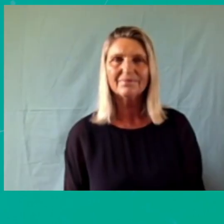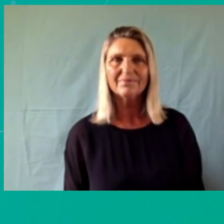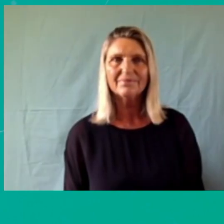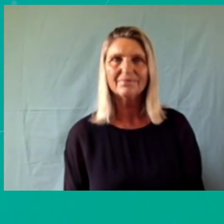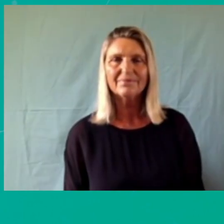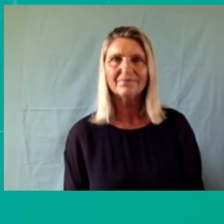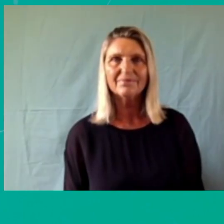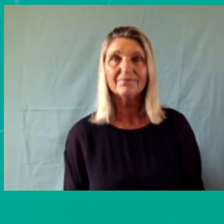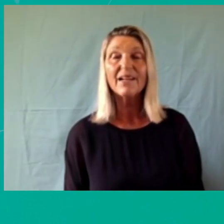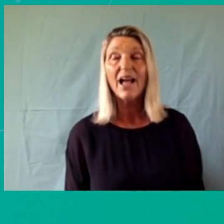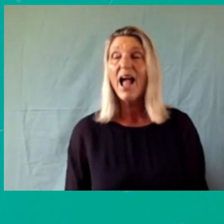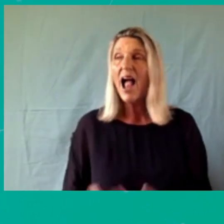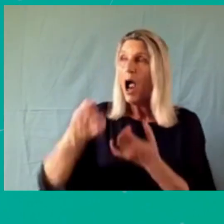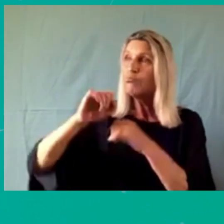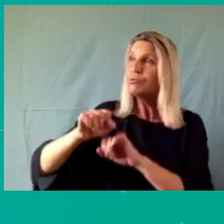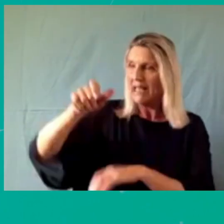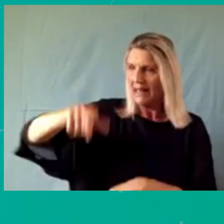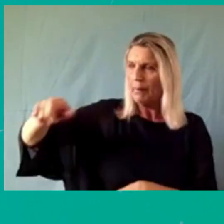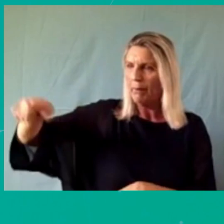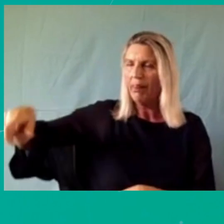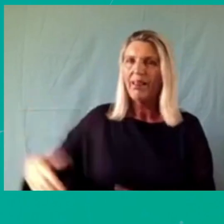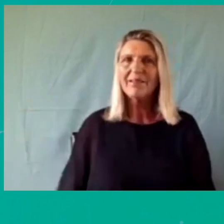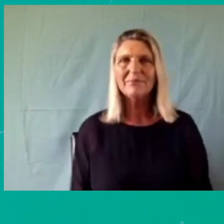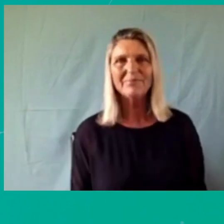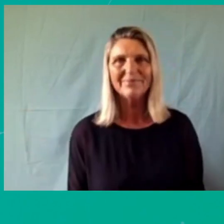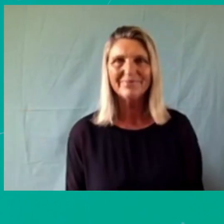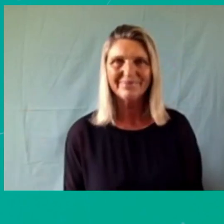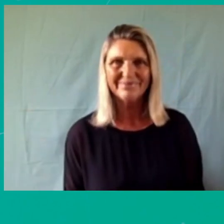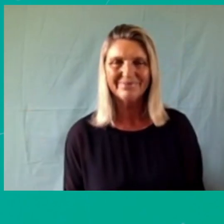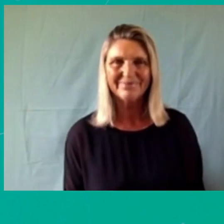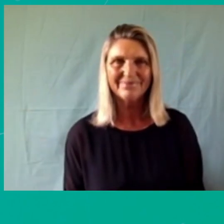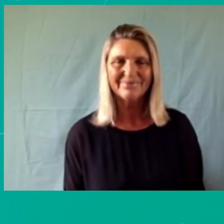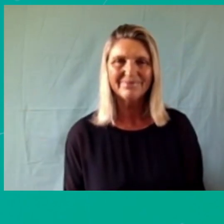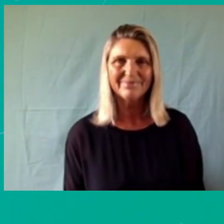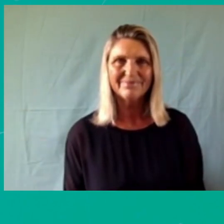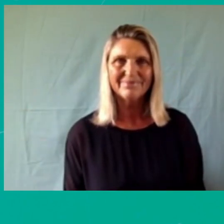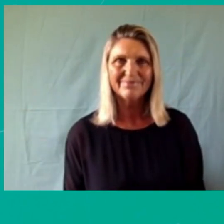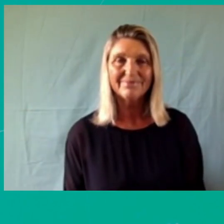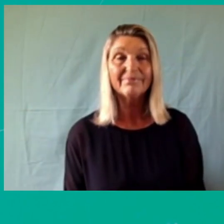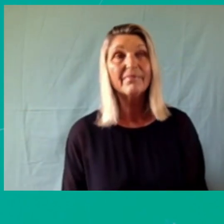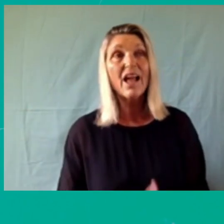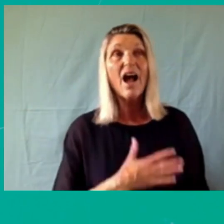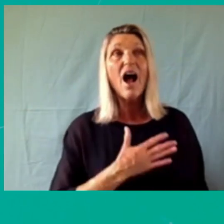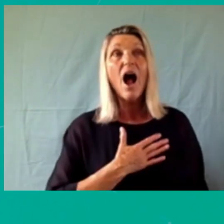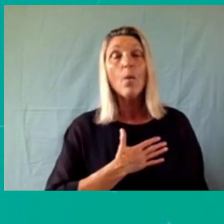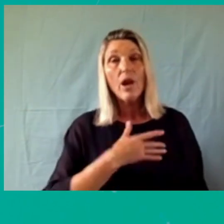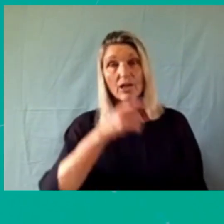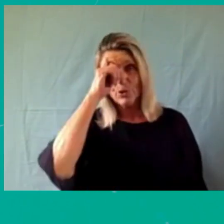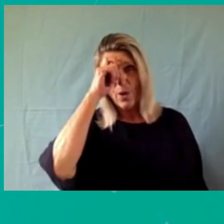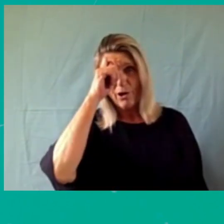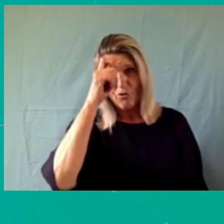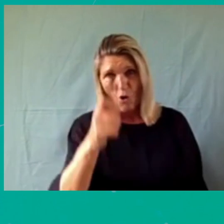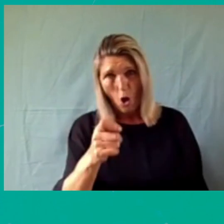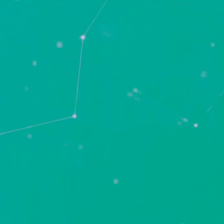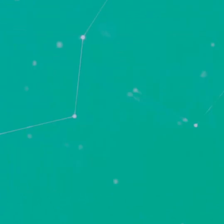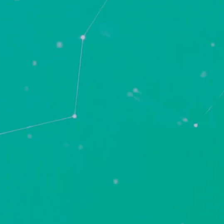whakamahia te tūkino kore I nāianei, ā muri ake nei. I'd like to acknowledge you, Paula, and the